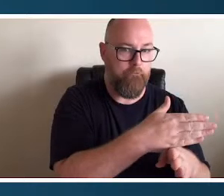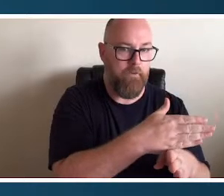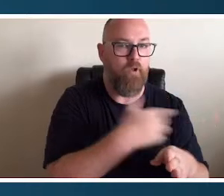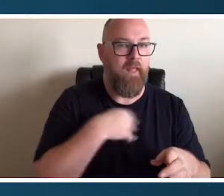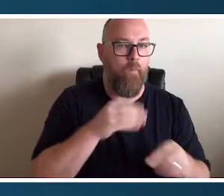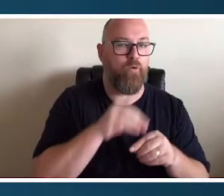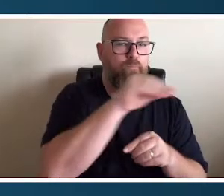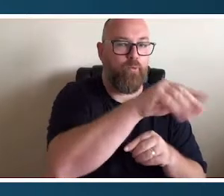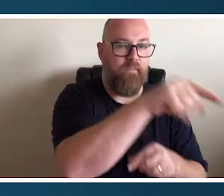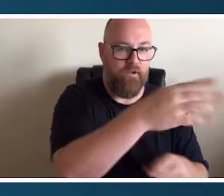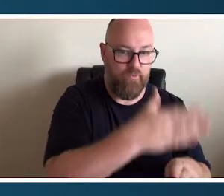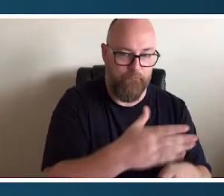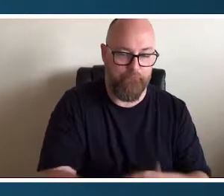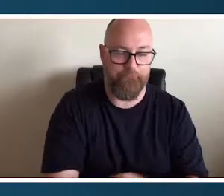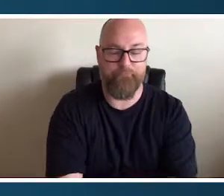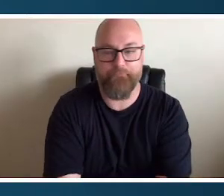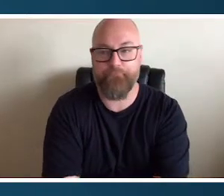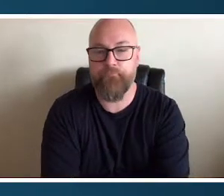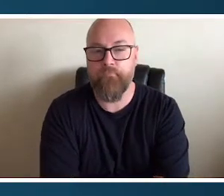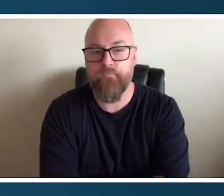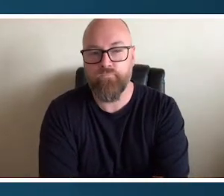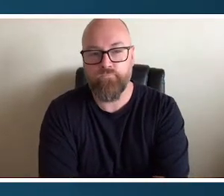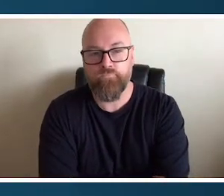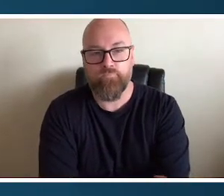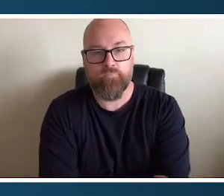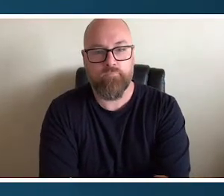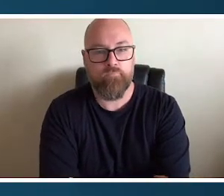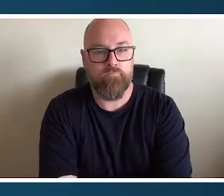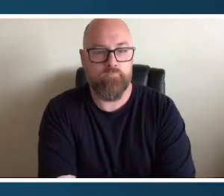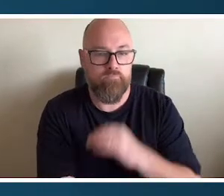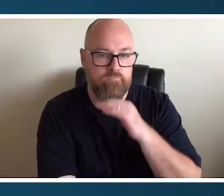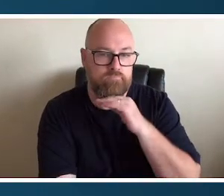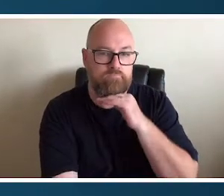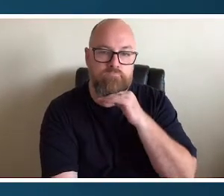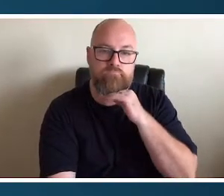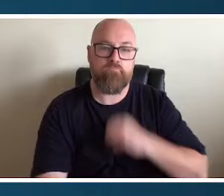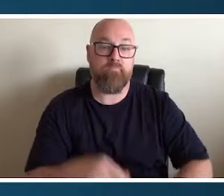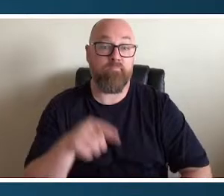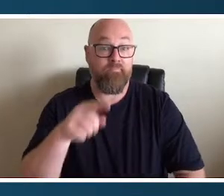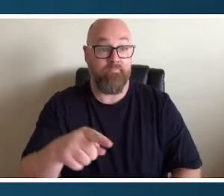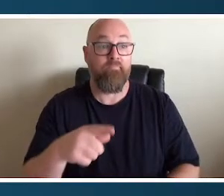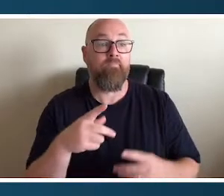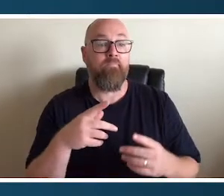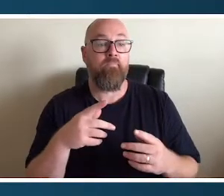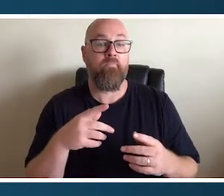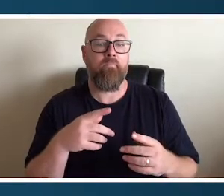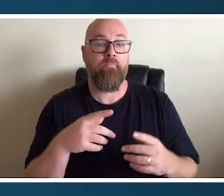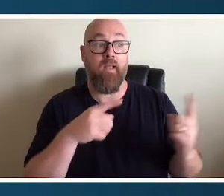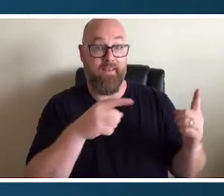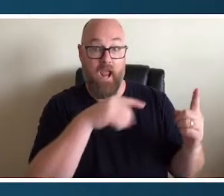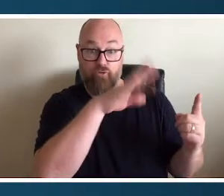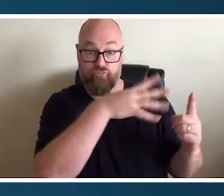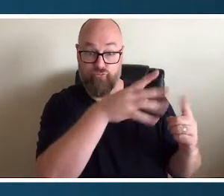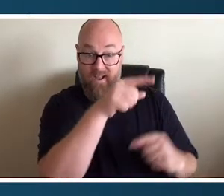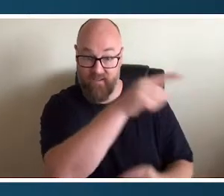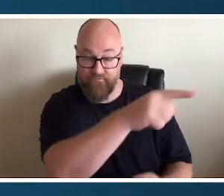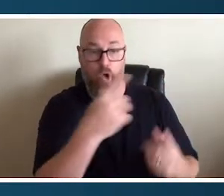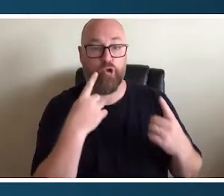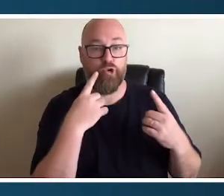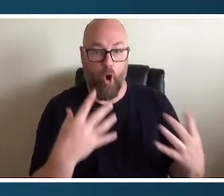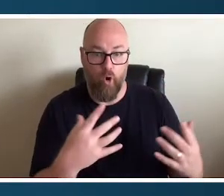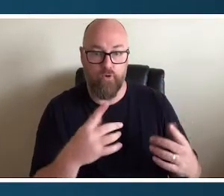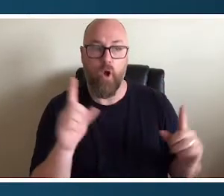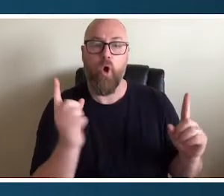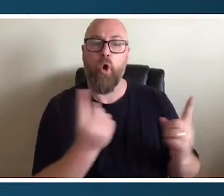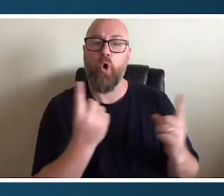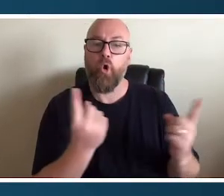move. And the graph on the left-hand side there show the percentage of those who are or who were paying